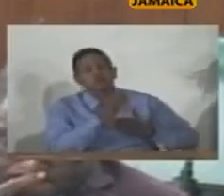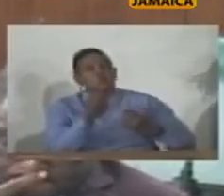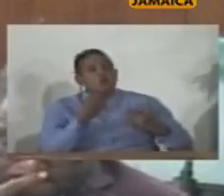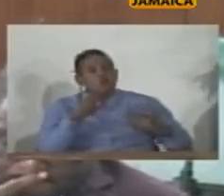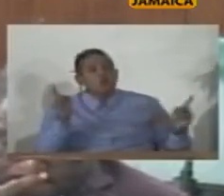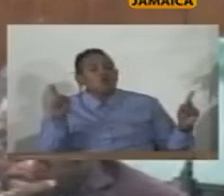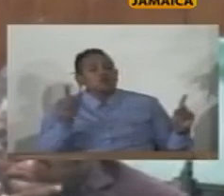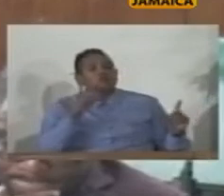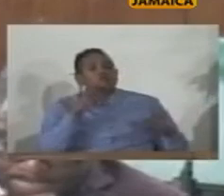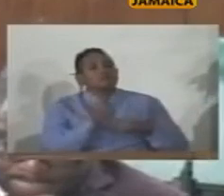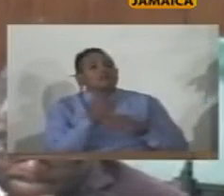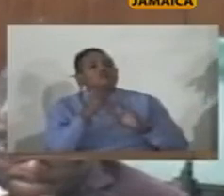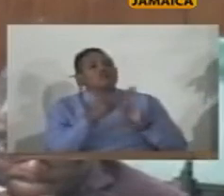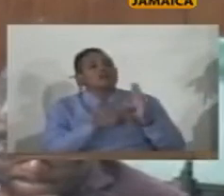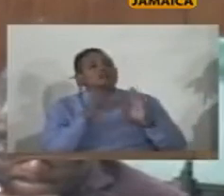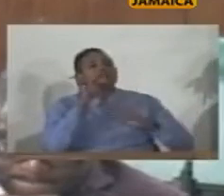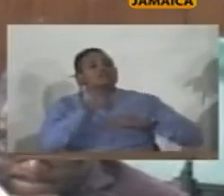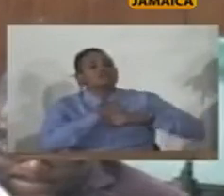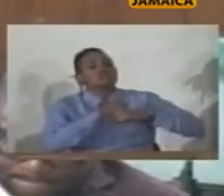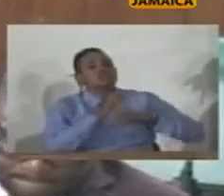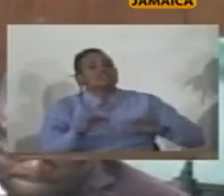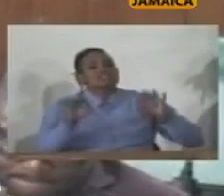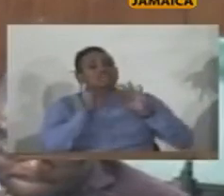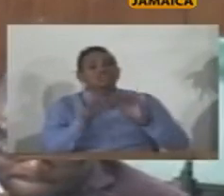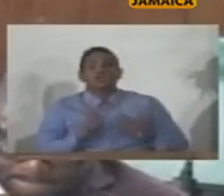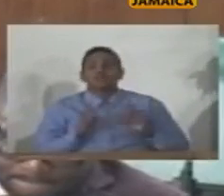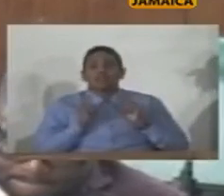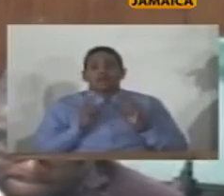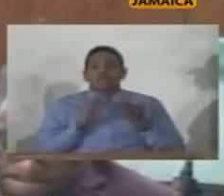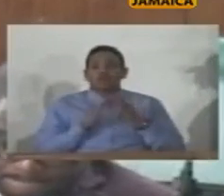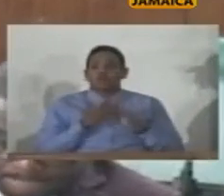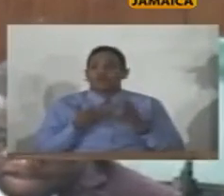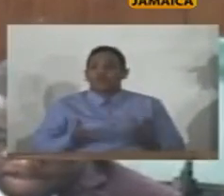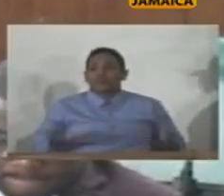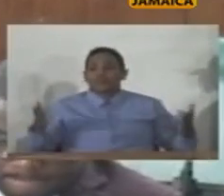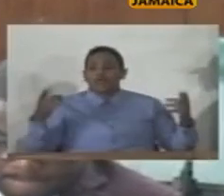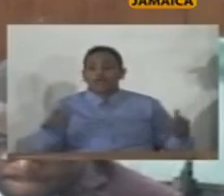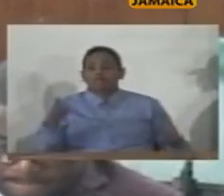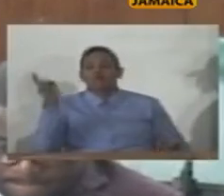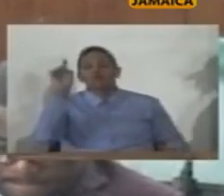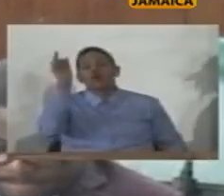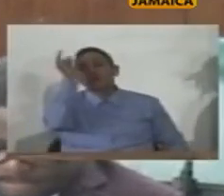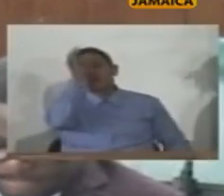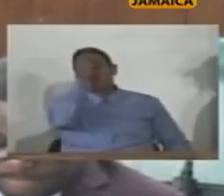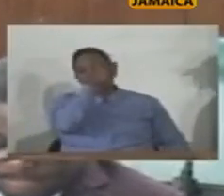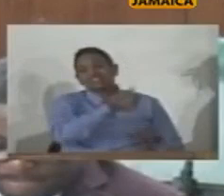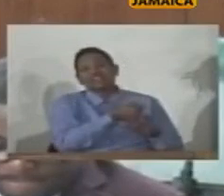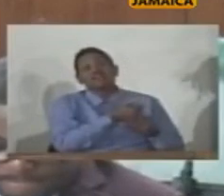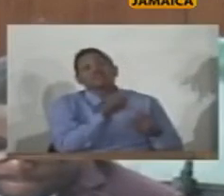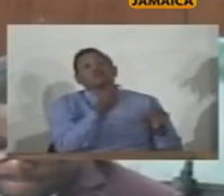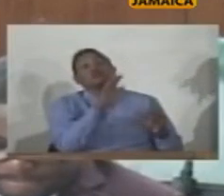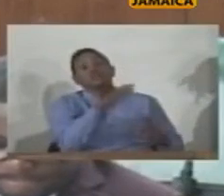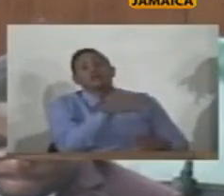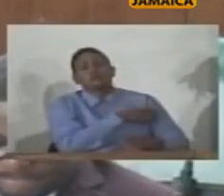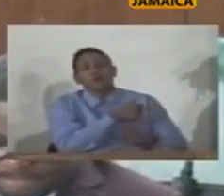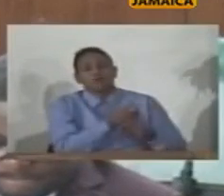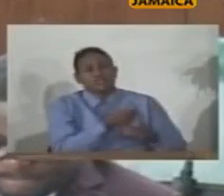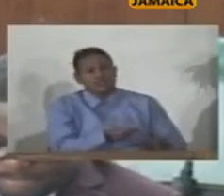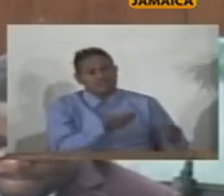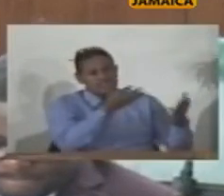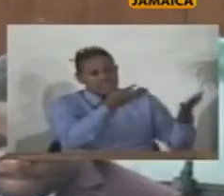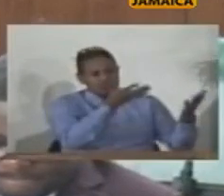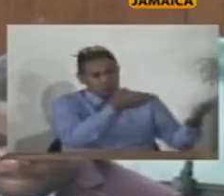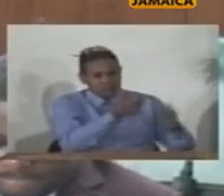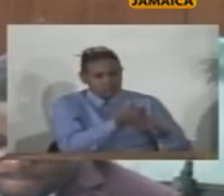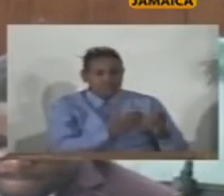to make regulations for securing the essentials of life to the community. And whereas the Governor General, in exercise of the powers conferred upon him